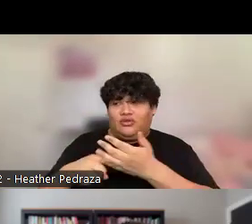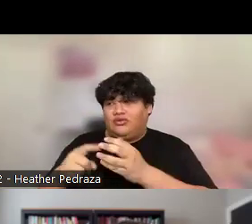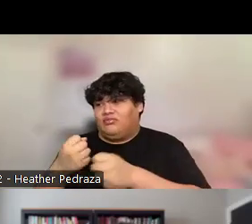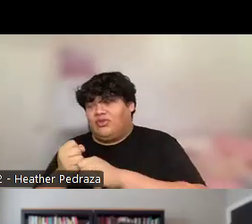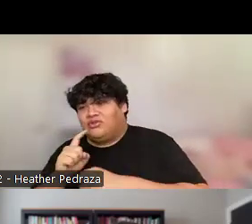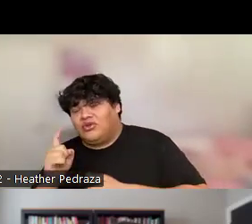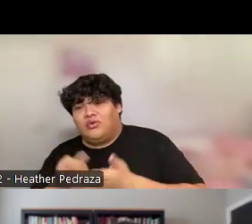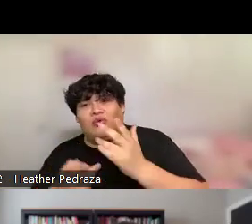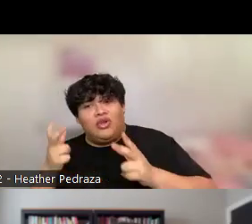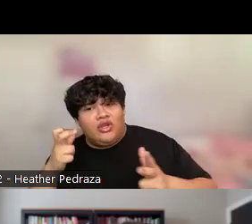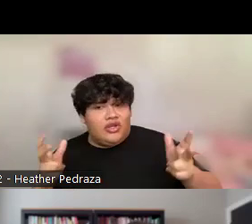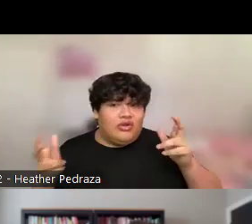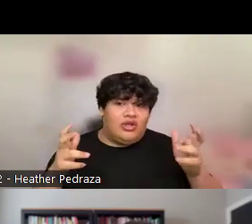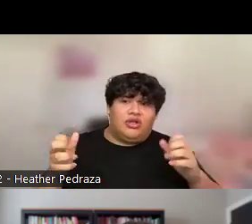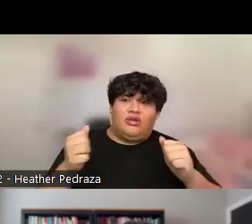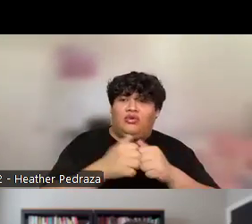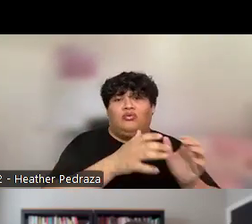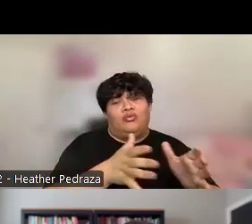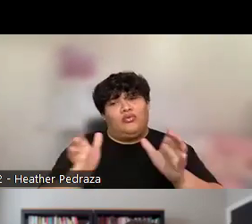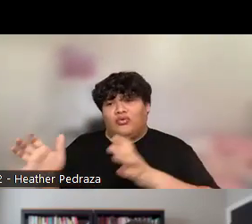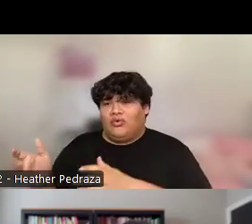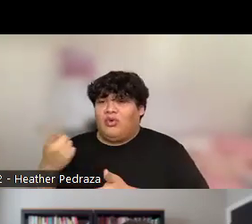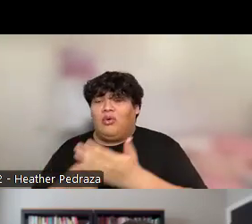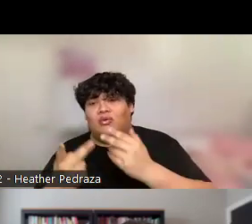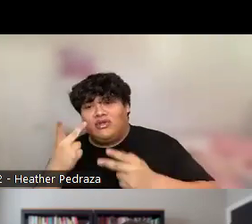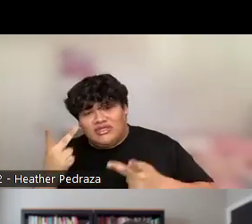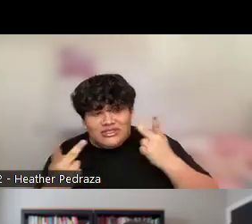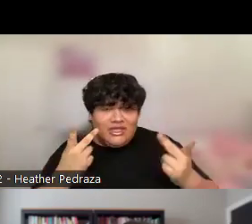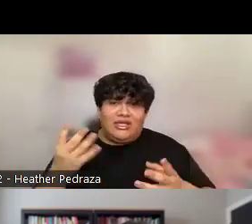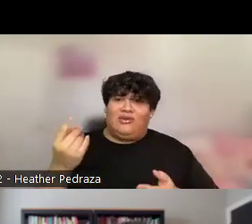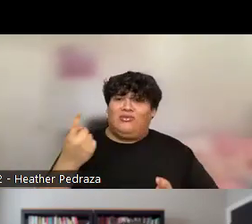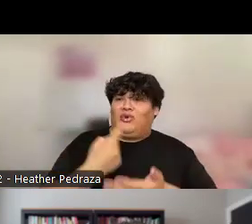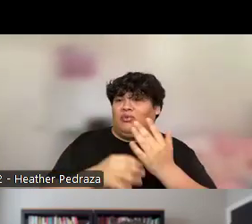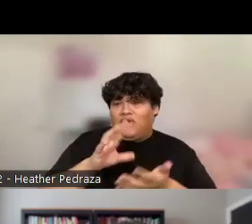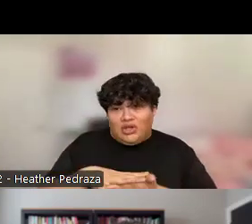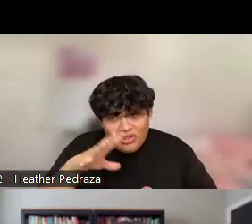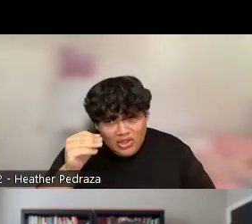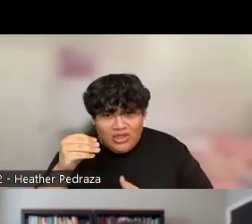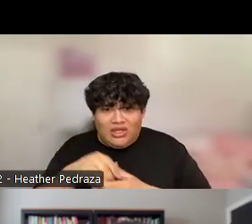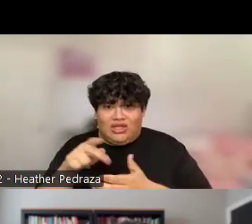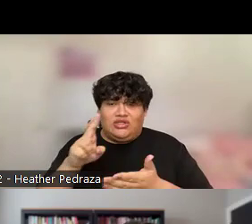what we're hearing from stakeholders and what we are seeing and learning from this document review.